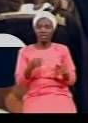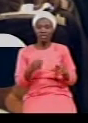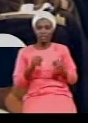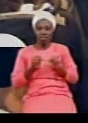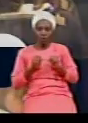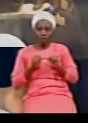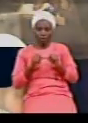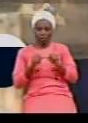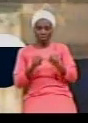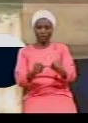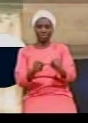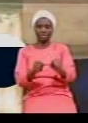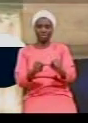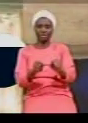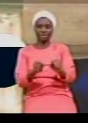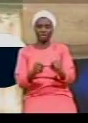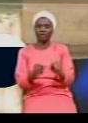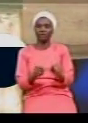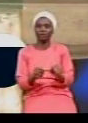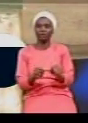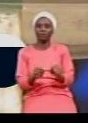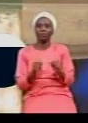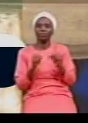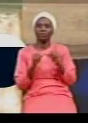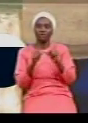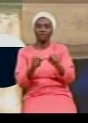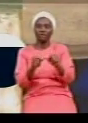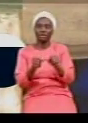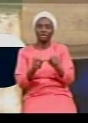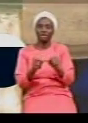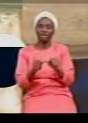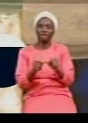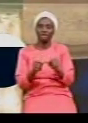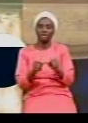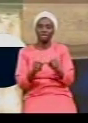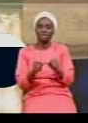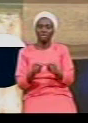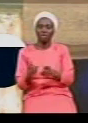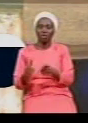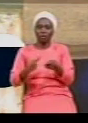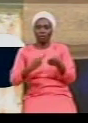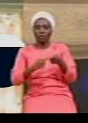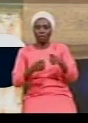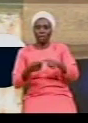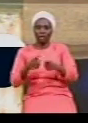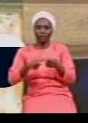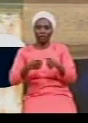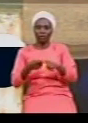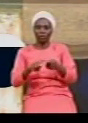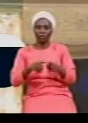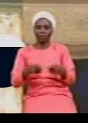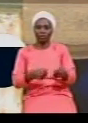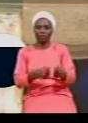of a glorious captain. The constant companionship